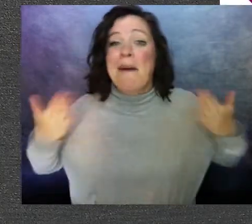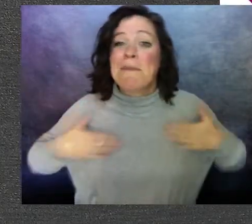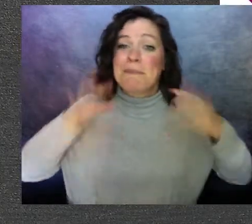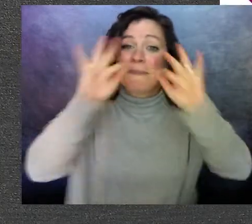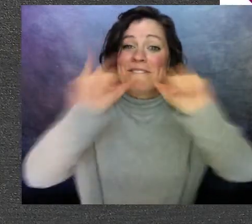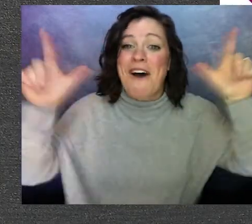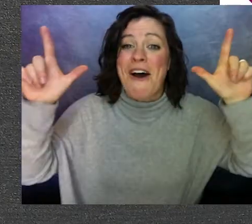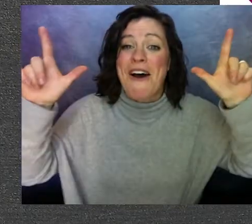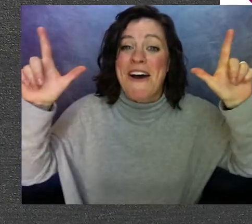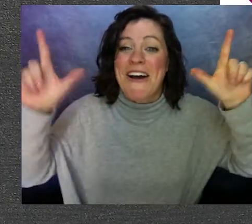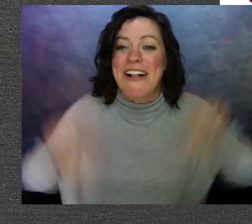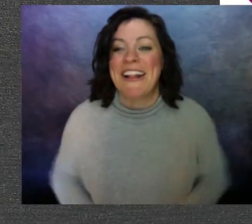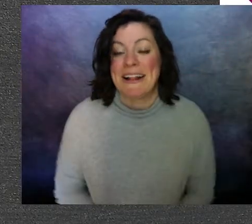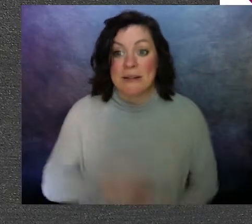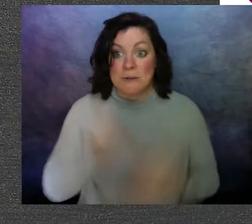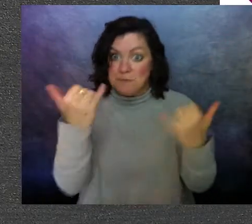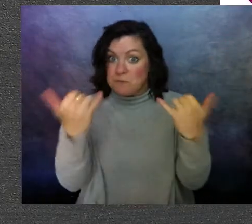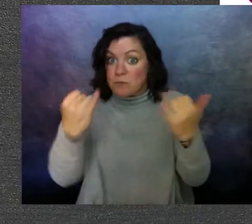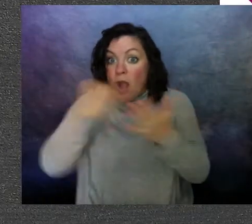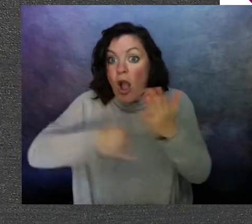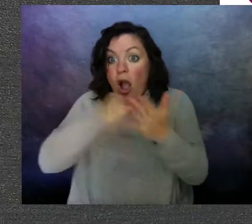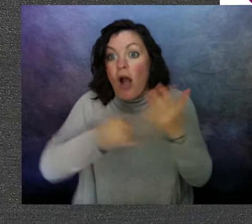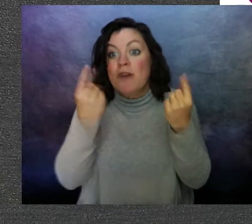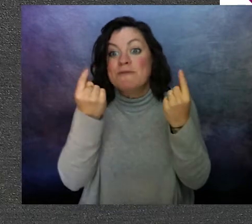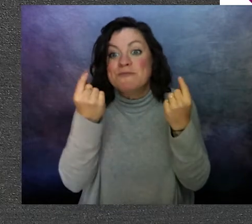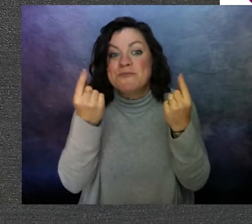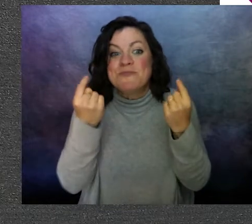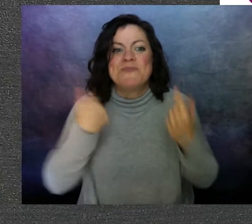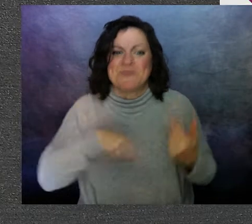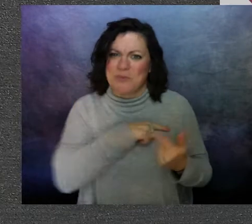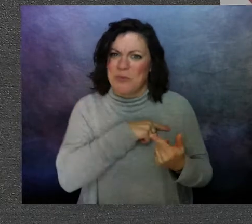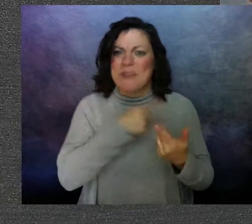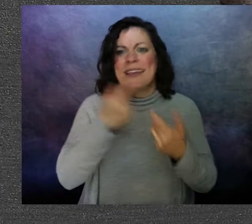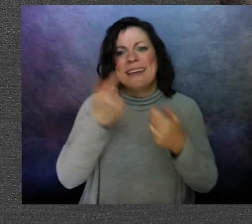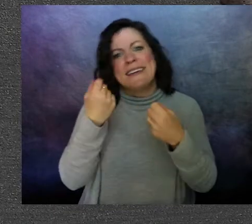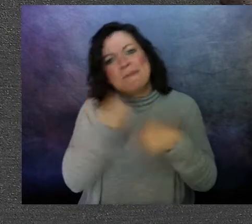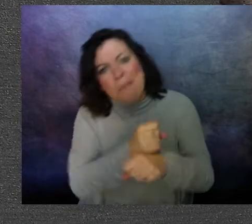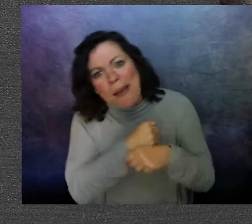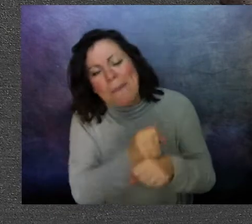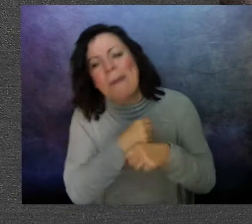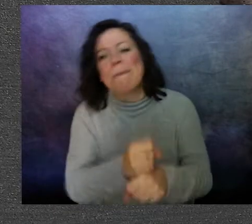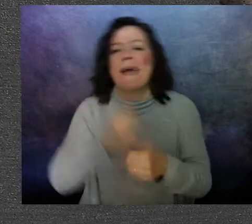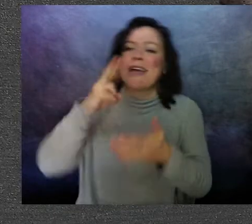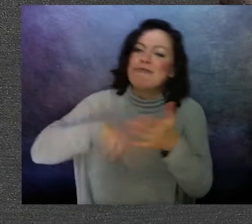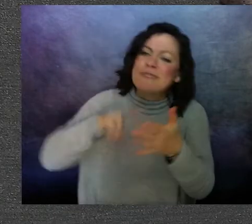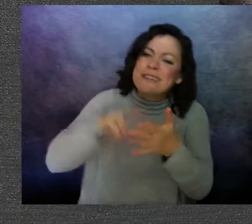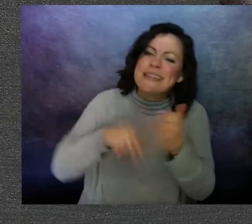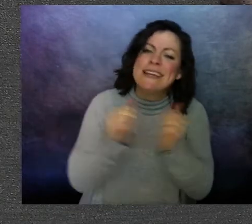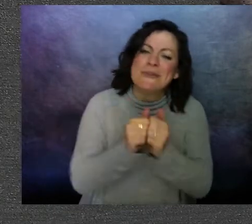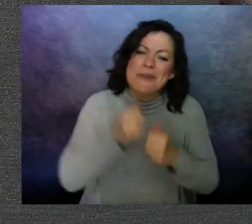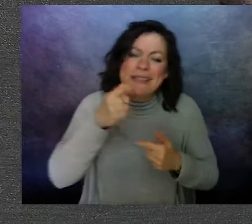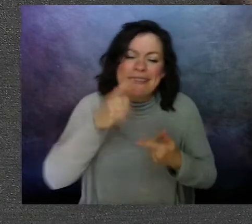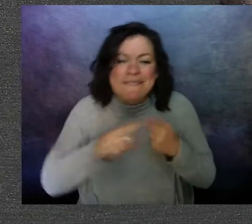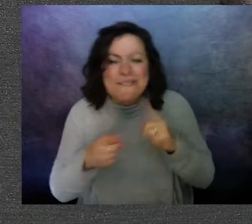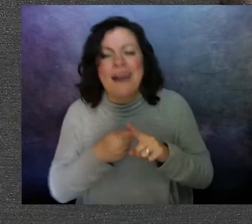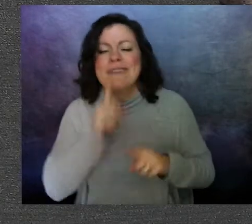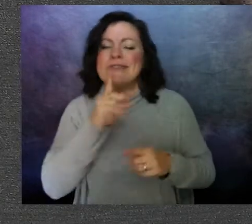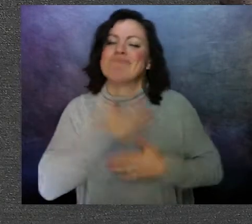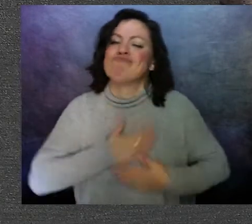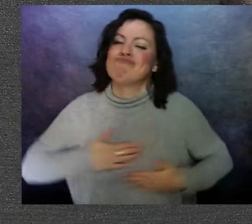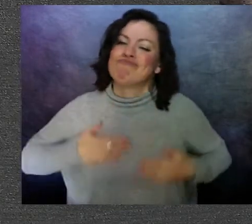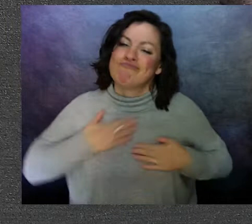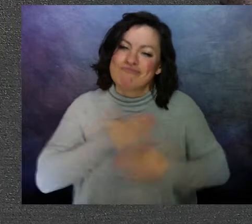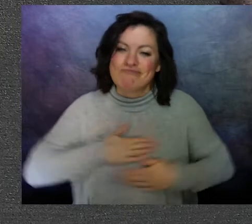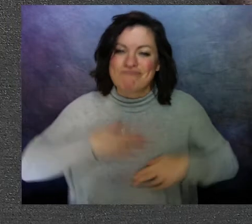Happy fall. You know, making crafts with my friends and reading with my friends, and especially being silly with my friends, are some of my very favorite fun things to